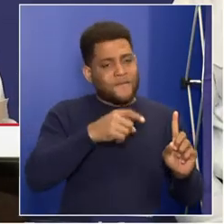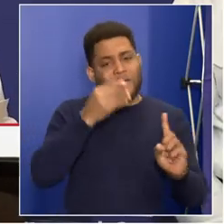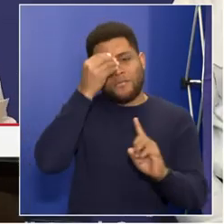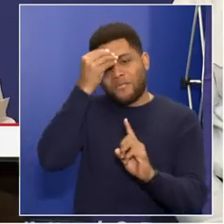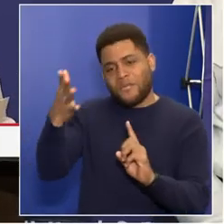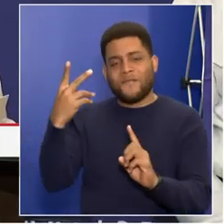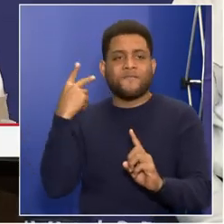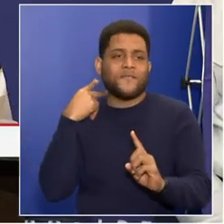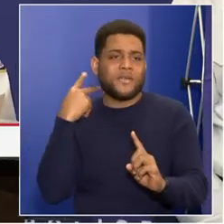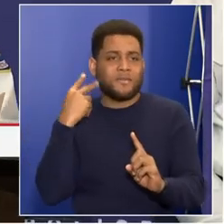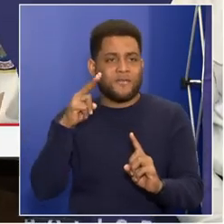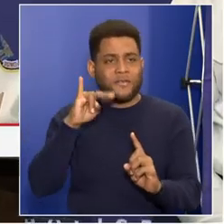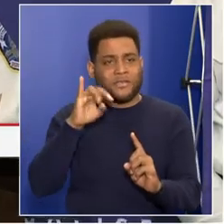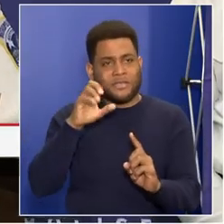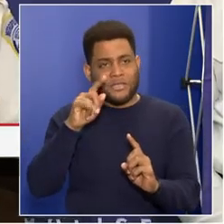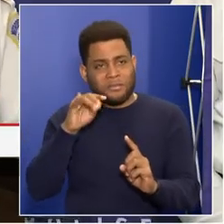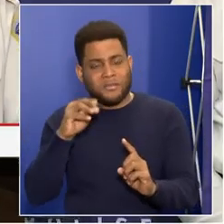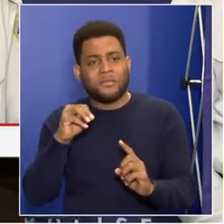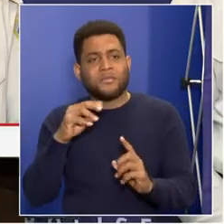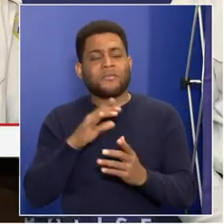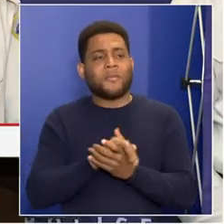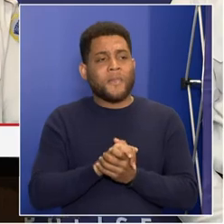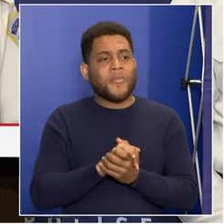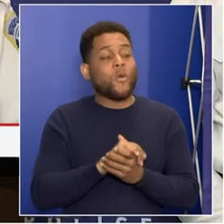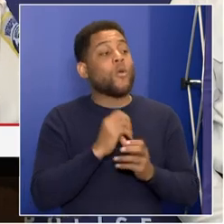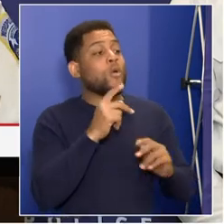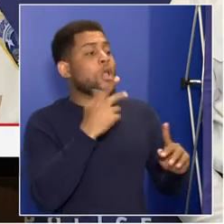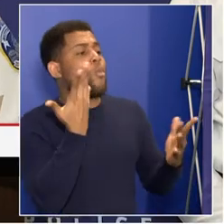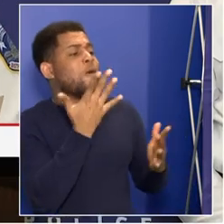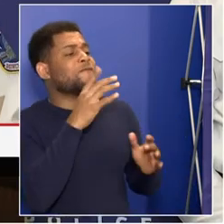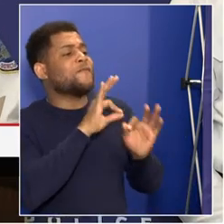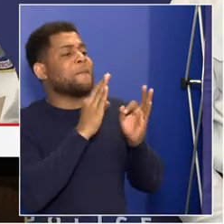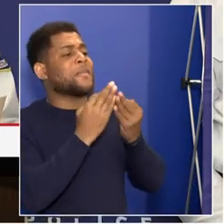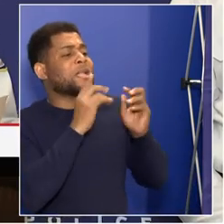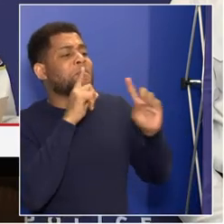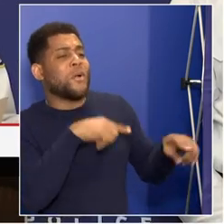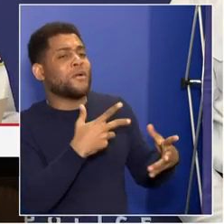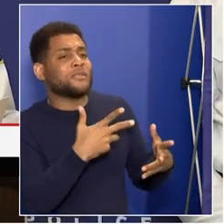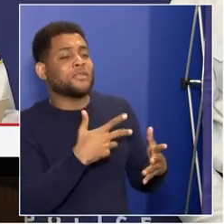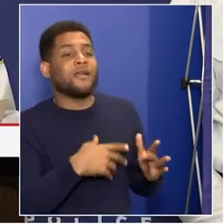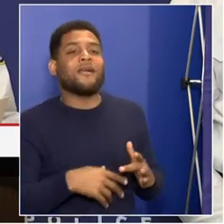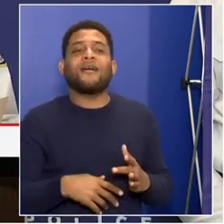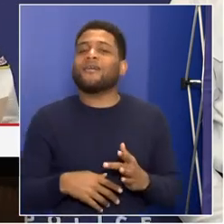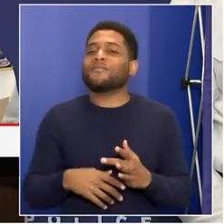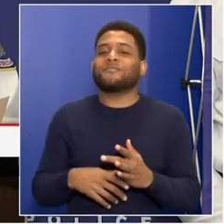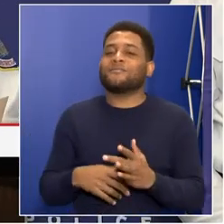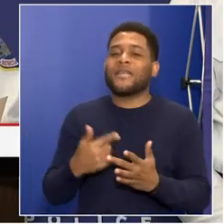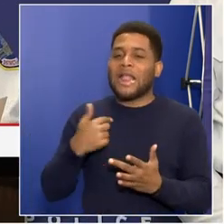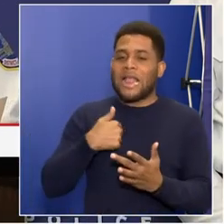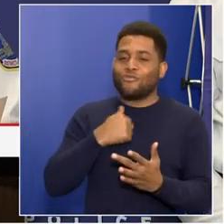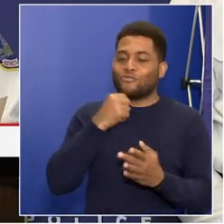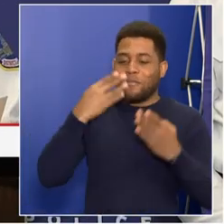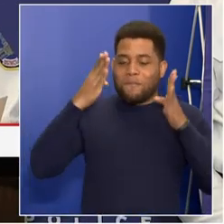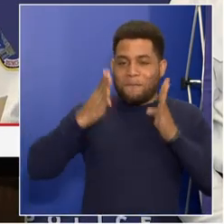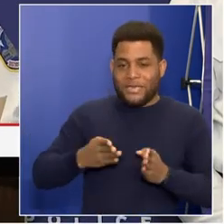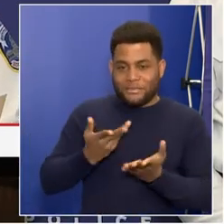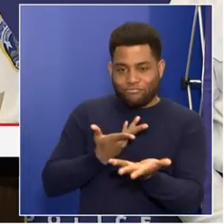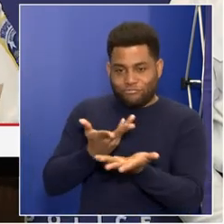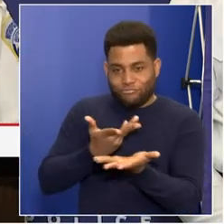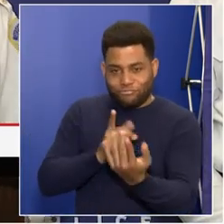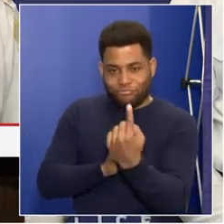wouldn't be able to comment. And do we know the history of this 15-year-old? Has he been arrested? I wouldn't be able to comment to the history of the